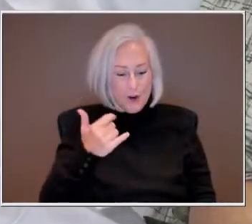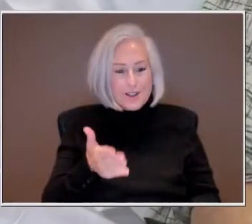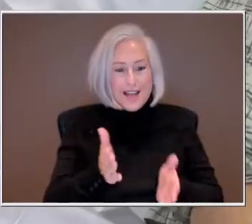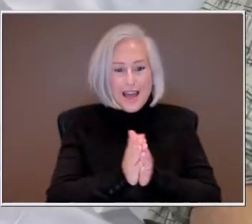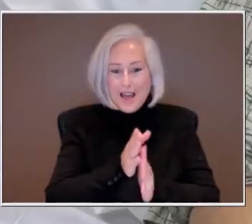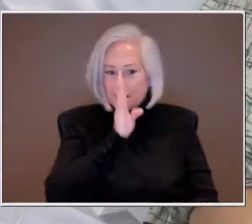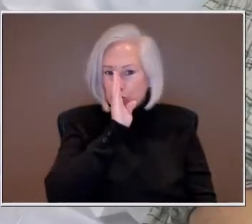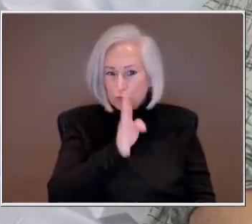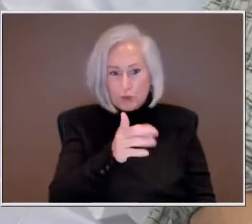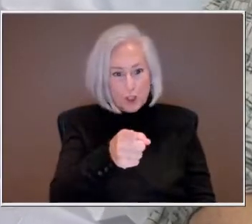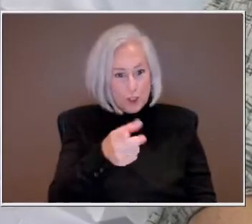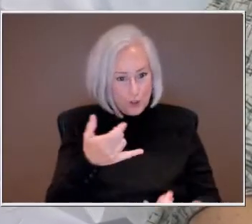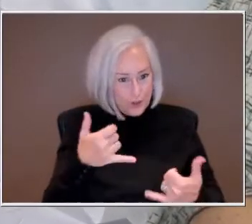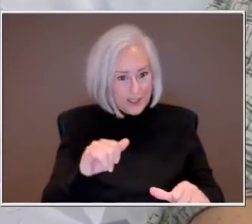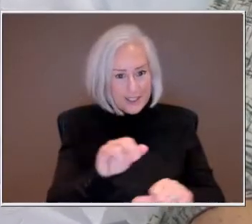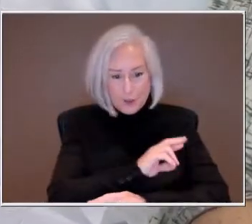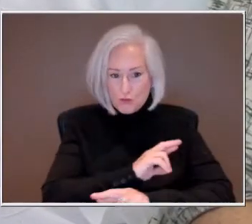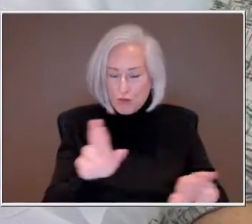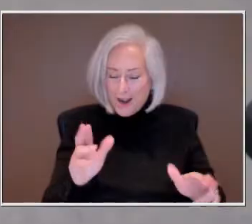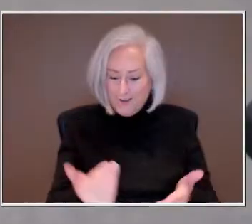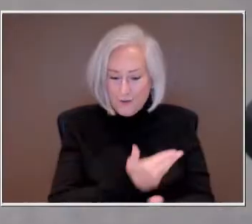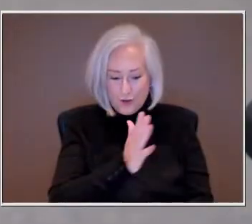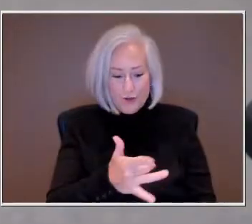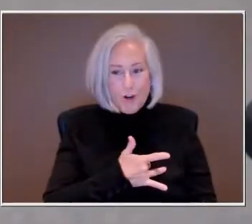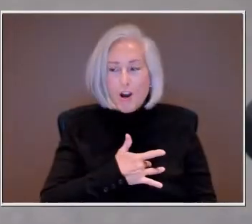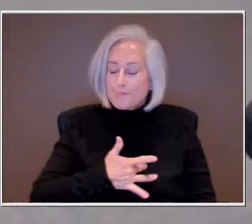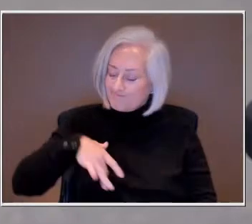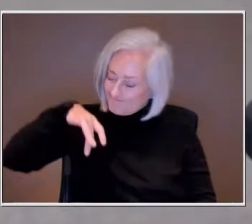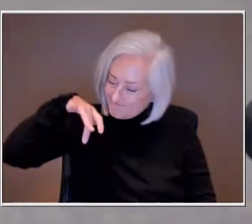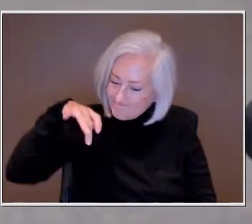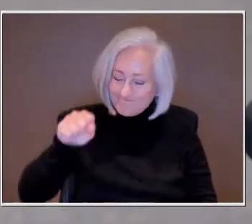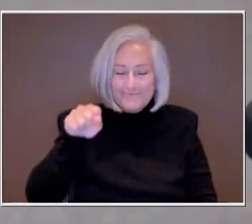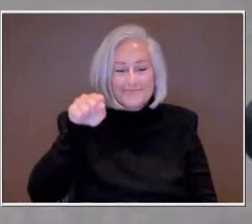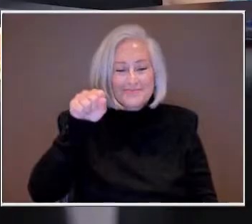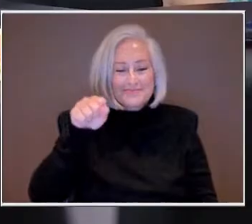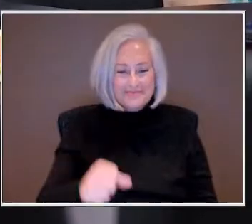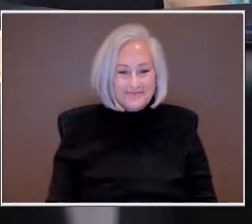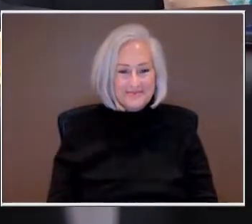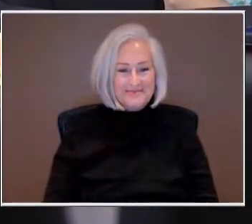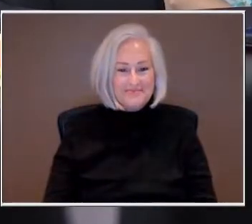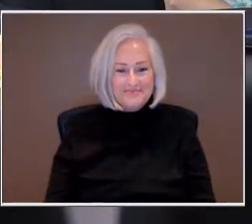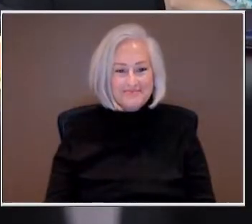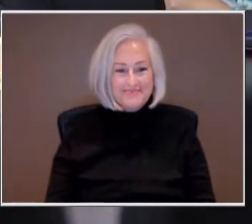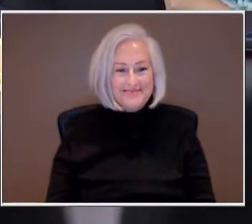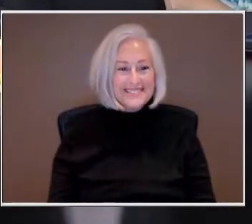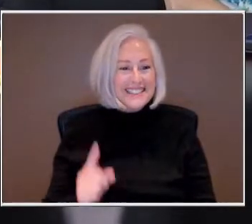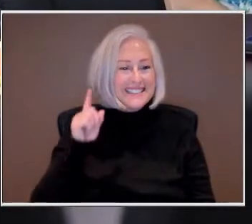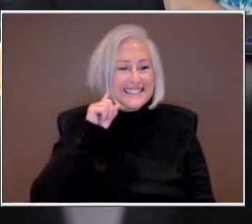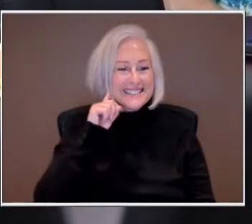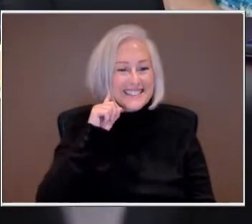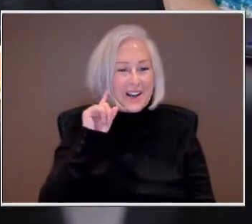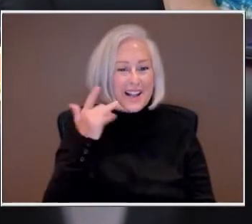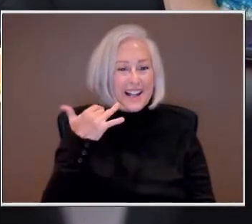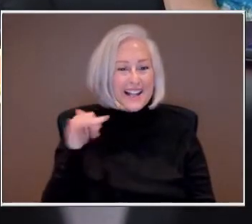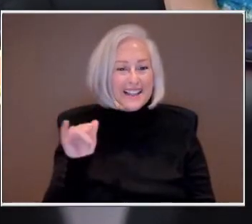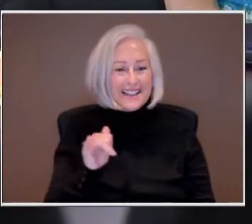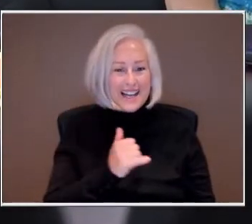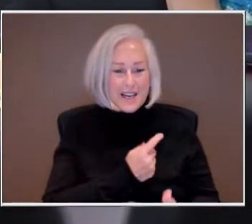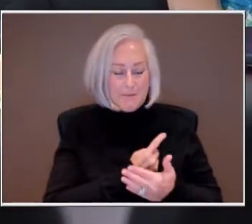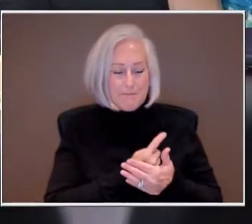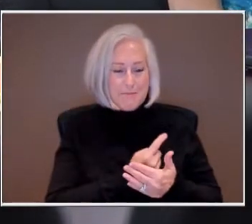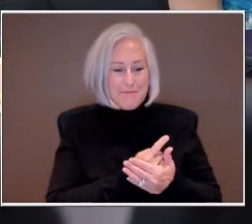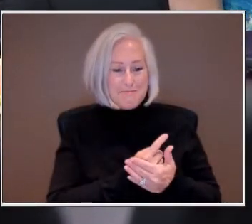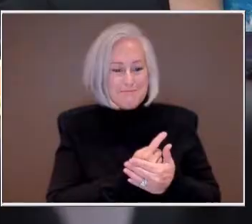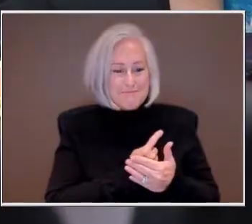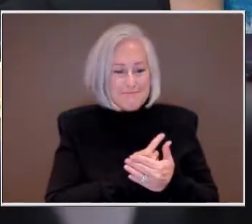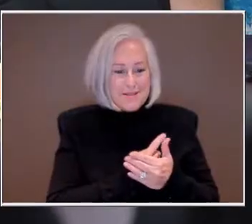still ready to do this? I'm like, I absolutely am. Sounds like a beat in a nightclub. Yeah. After